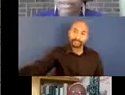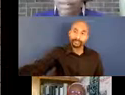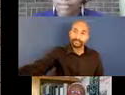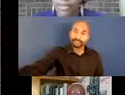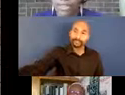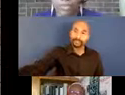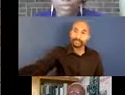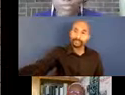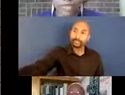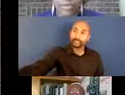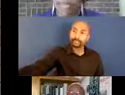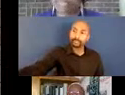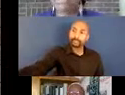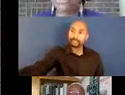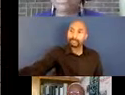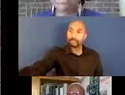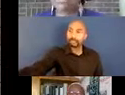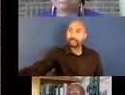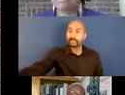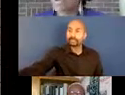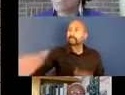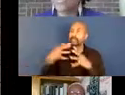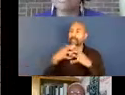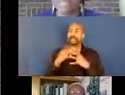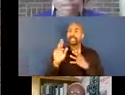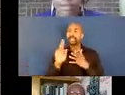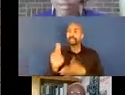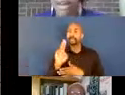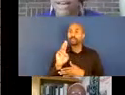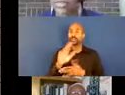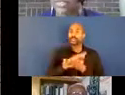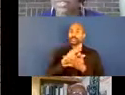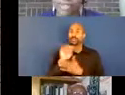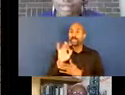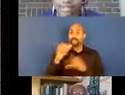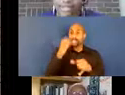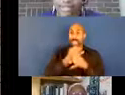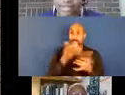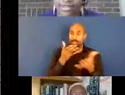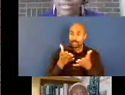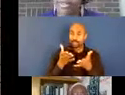American University School of International Service awarded me a doctorate.